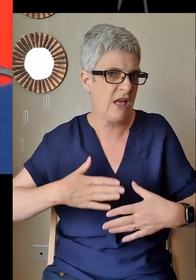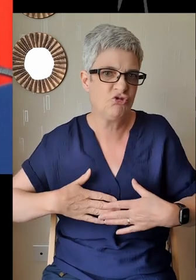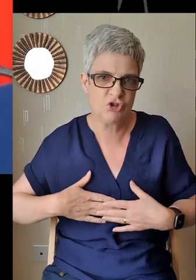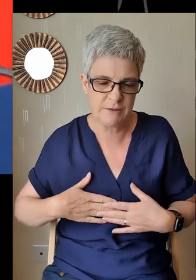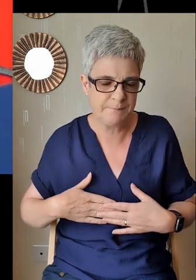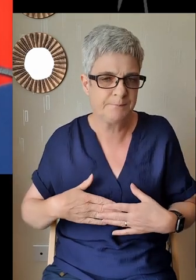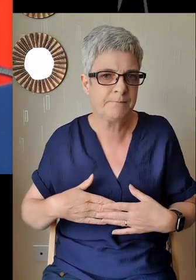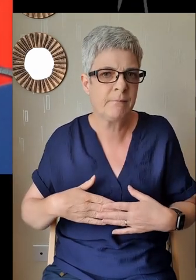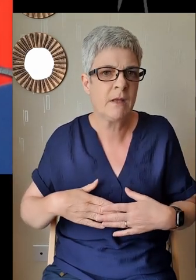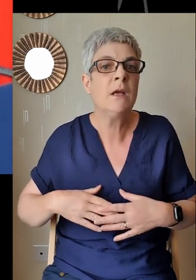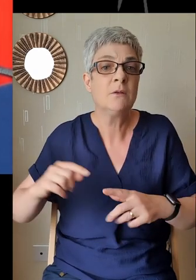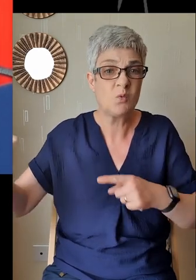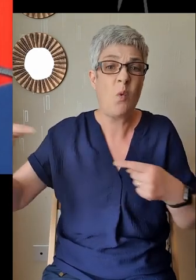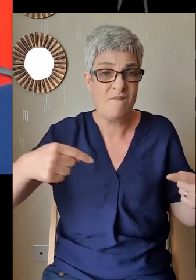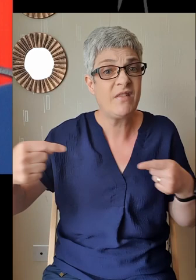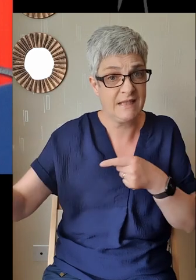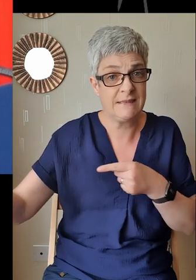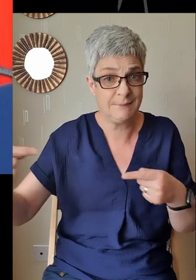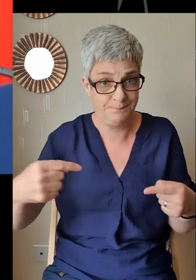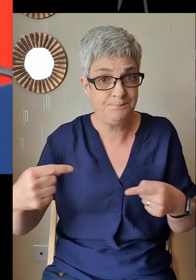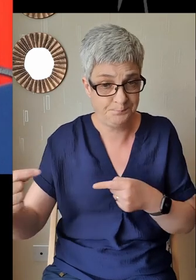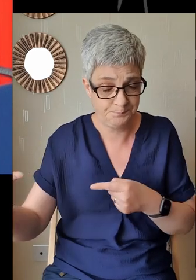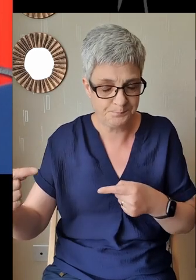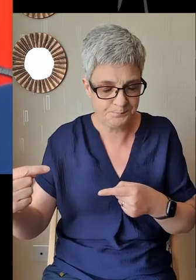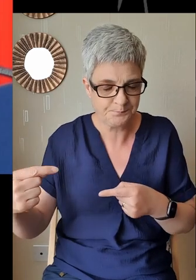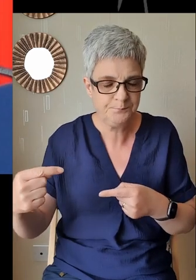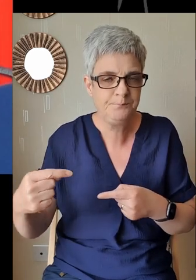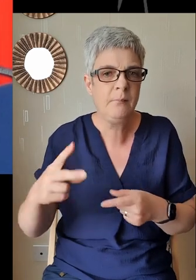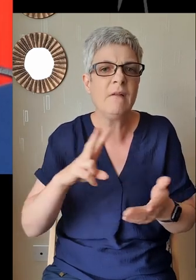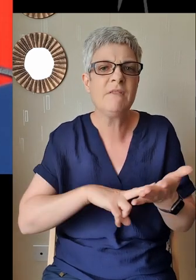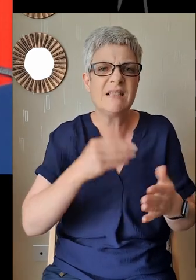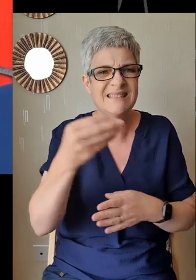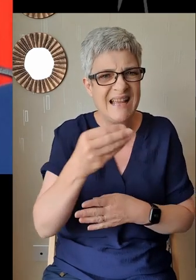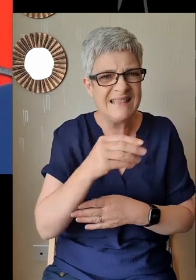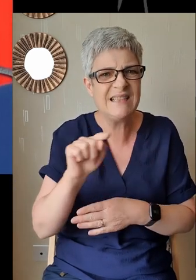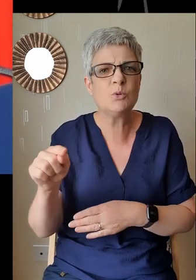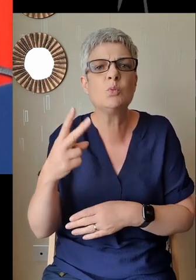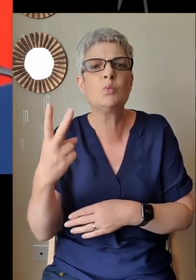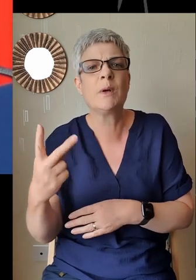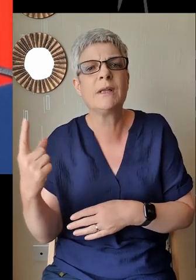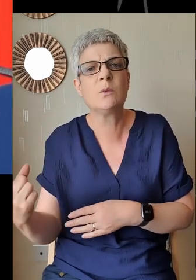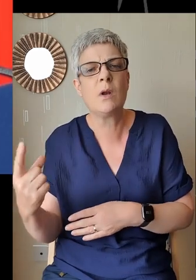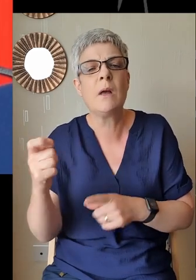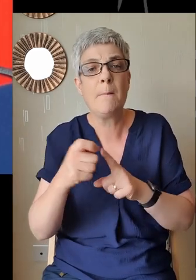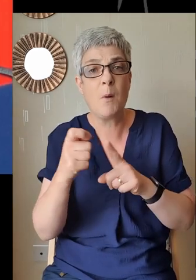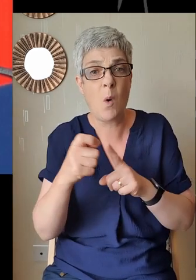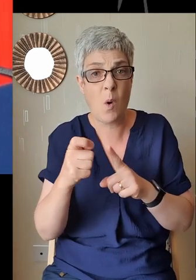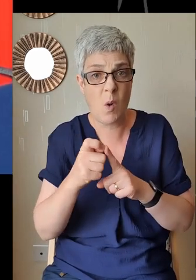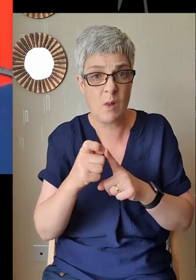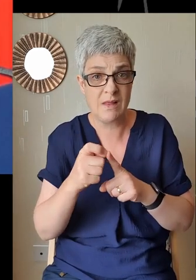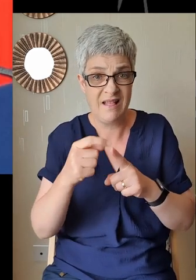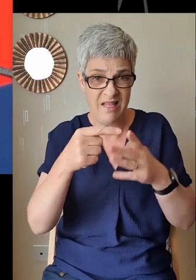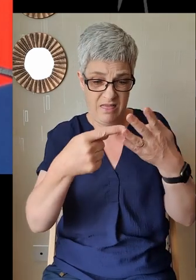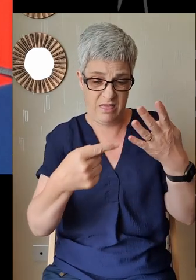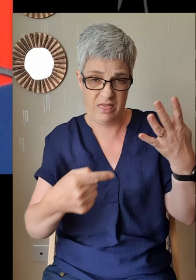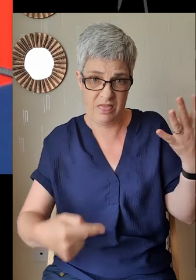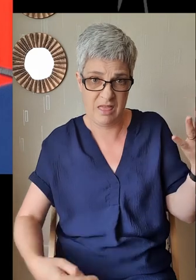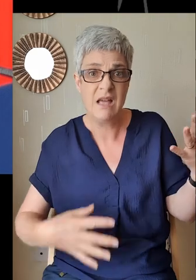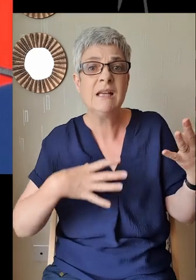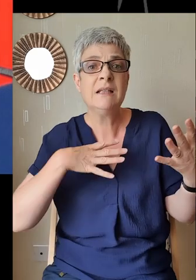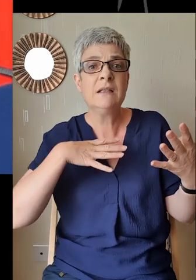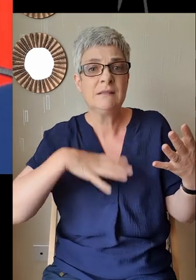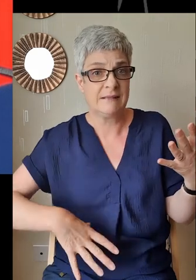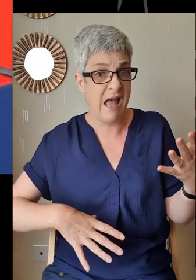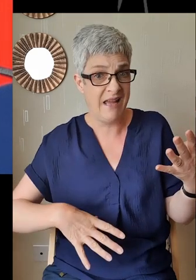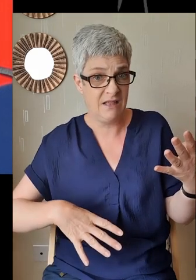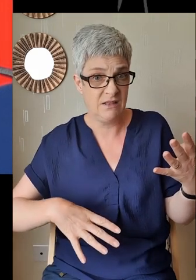There's conflict. And in verses 19 to 21, Paul lists some of the desires and actions that are